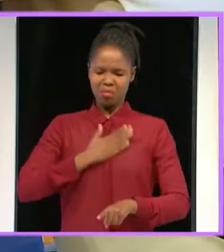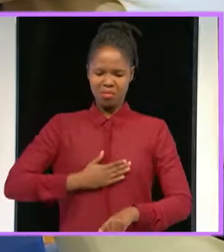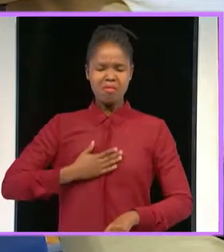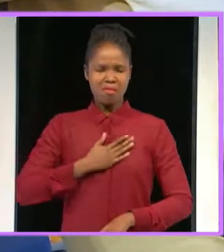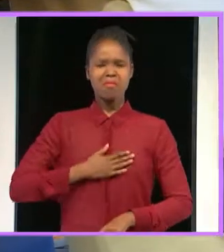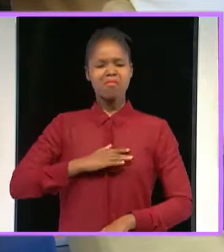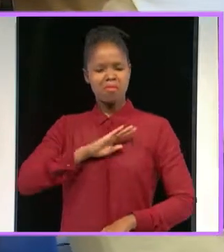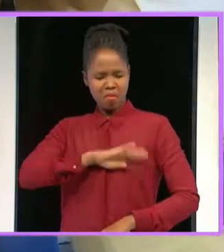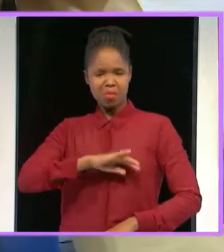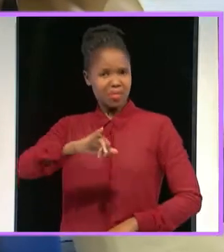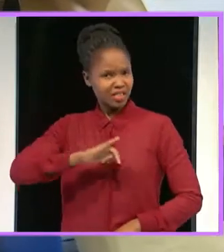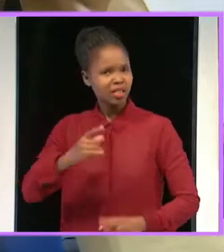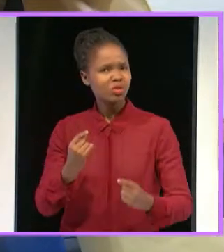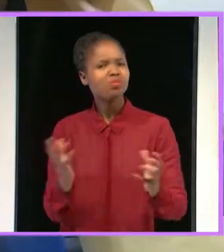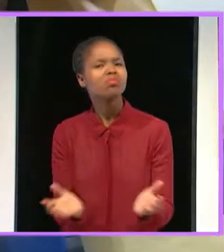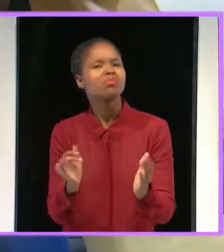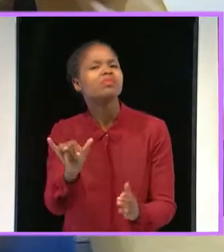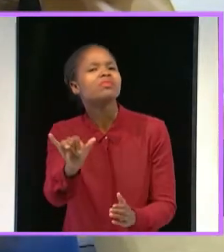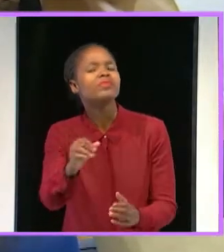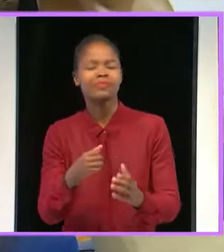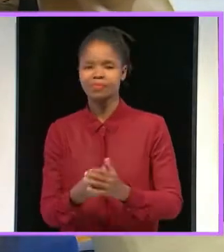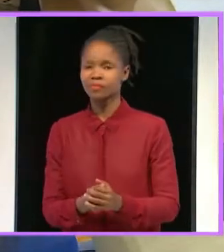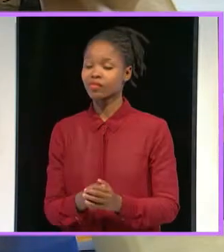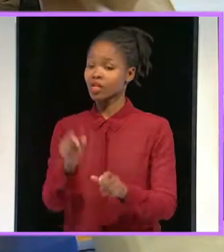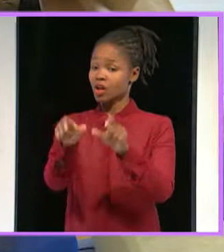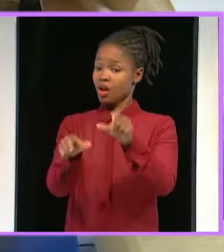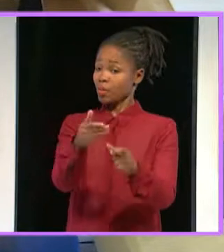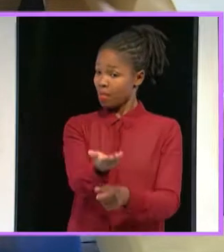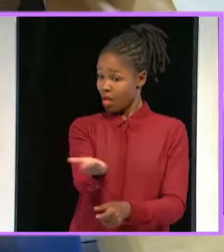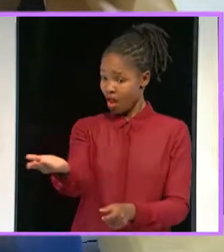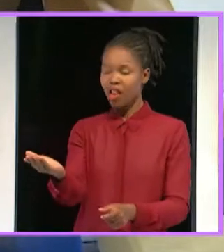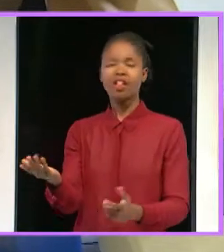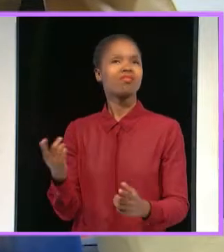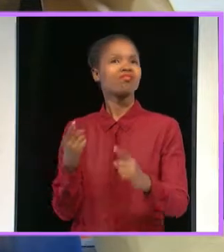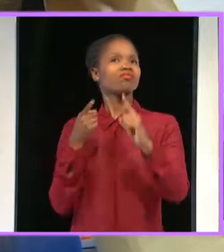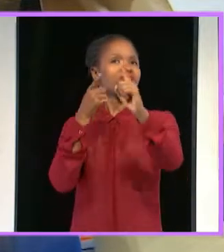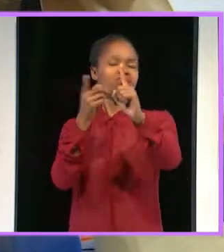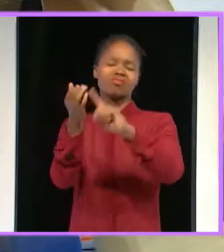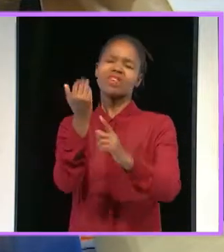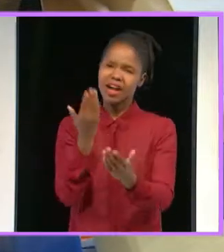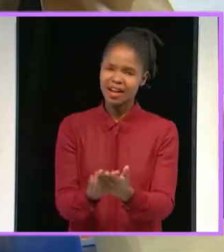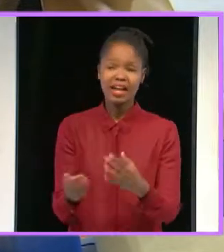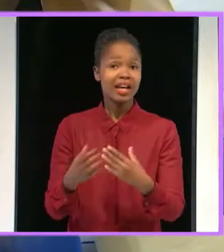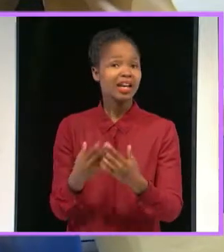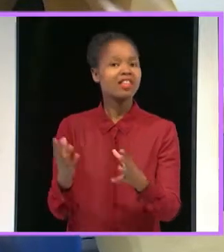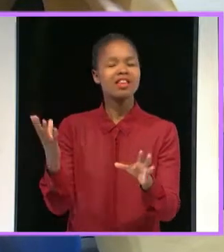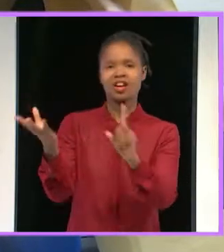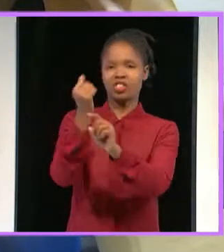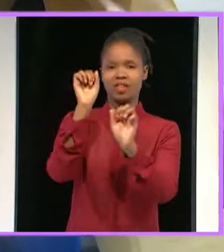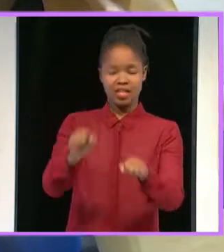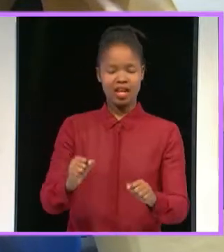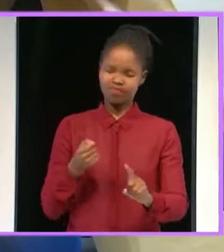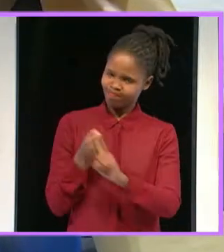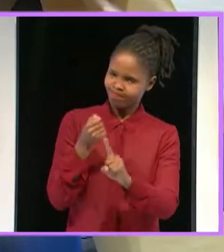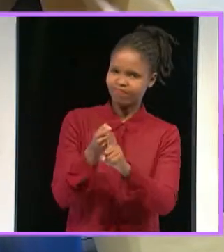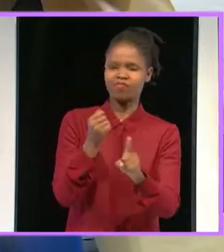themselves? To everyone, if everything is possible, just keep on pushing and pushing. Find your talent and